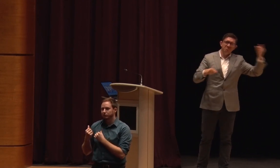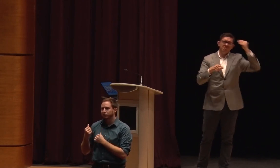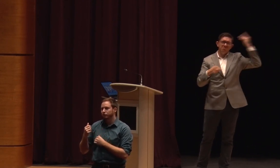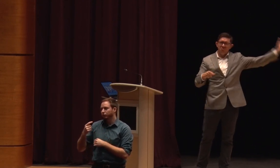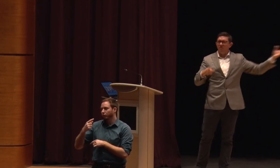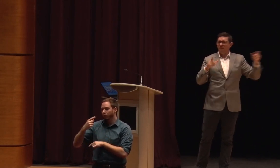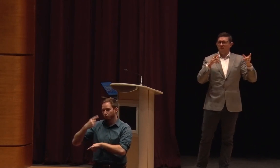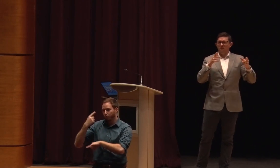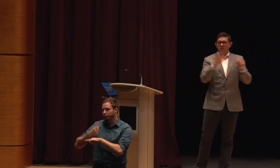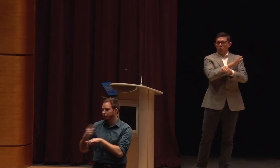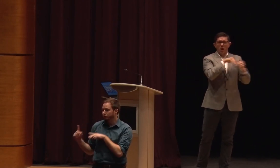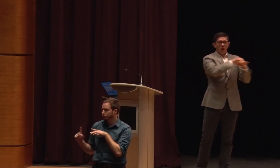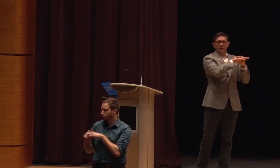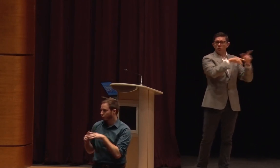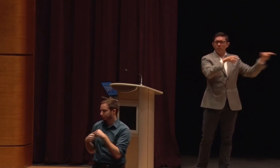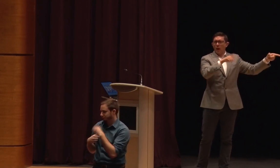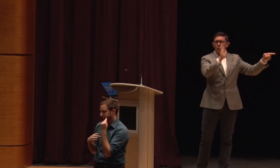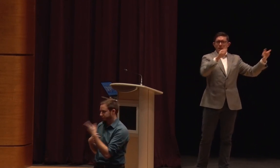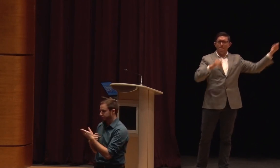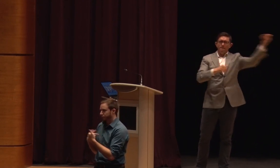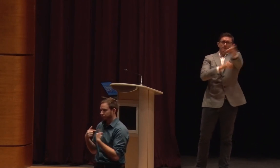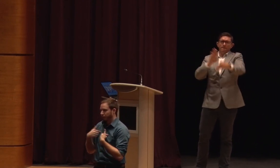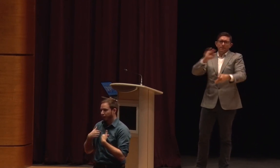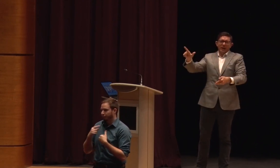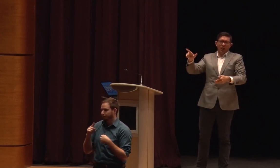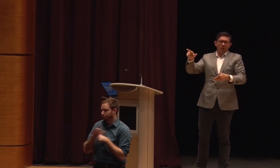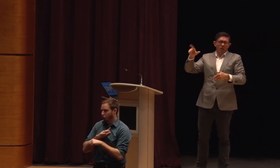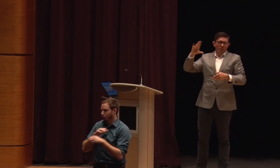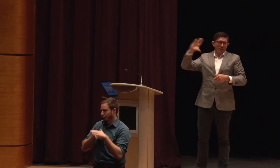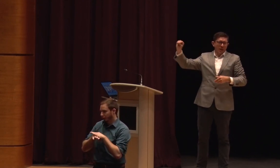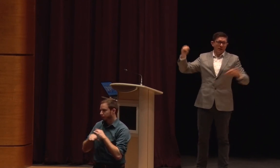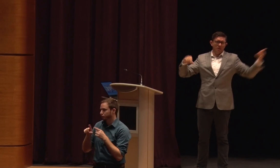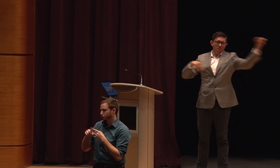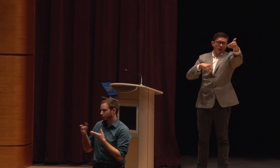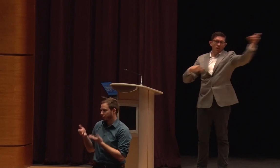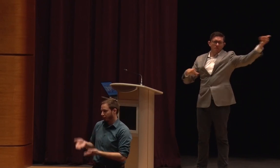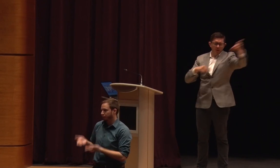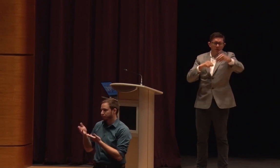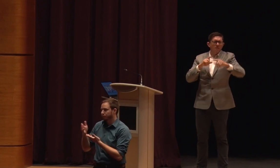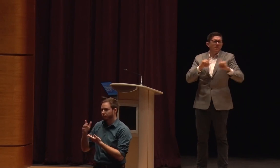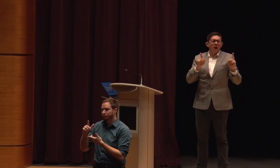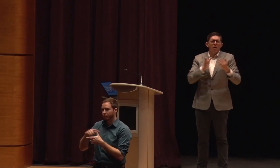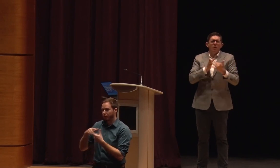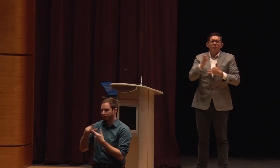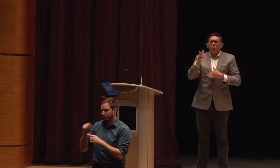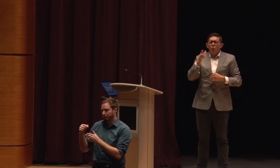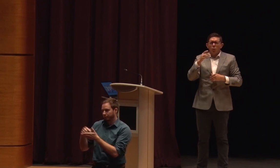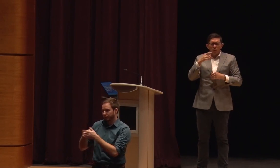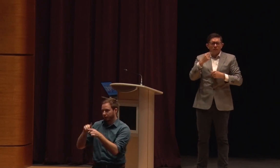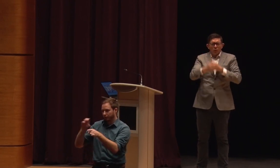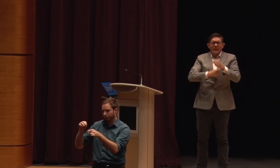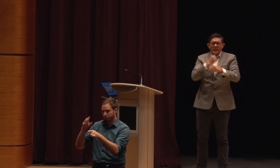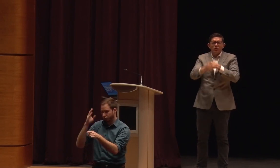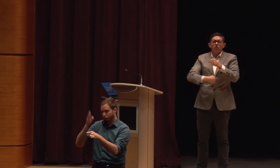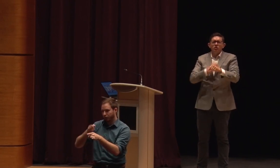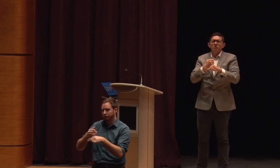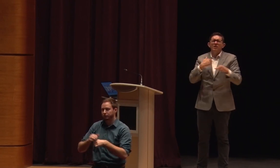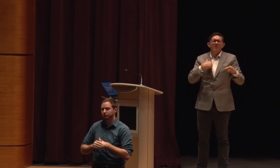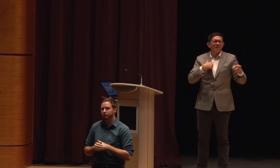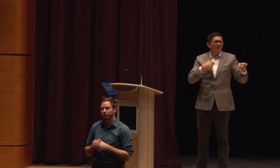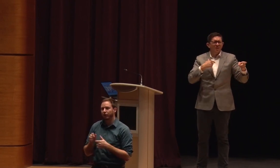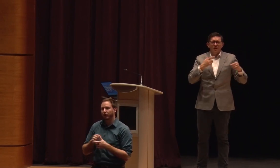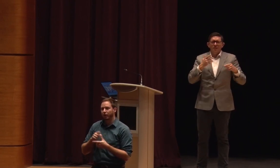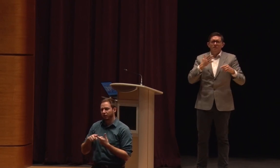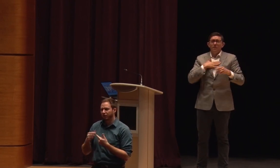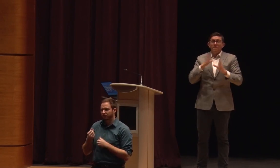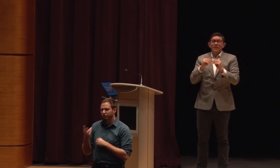meeting they would show up, I would just let the agency know, and I had full access to them, and they would bill the company directly. And then that